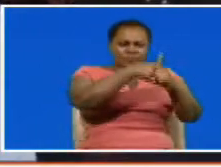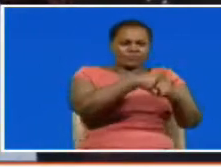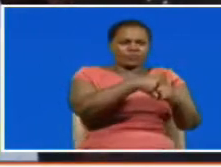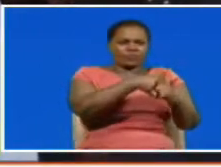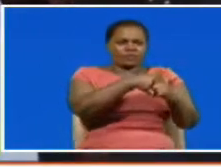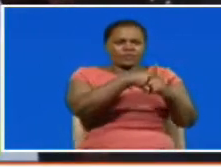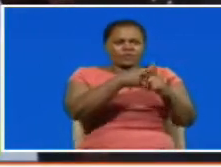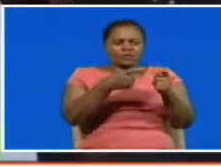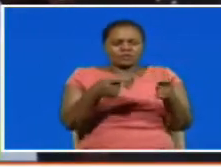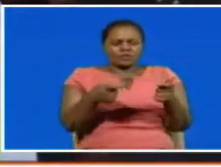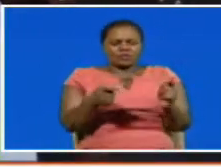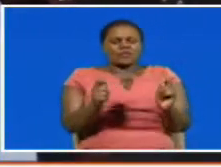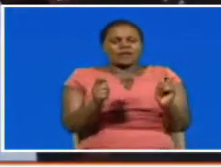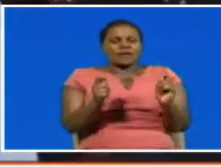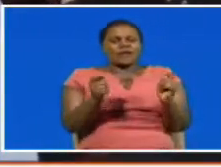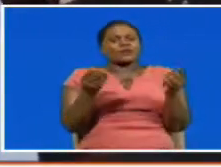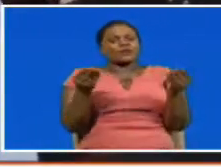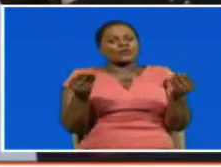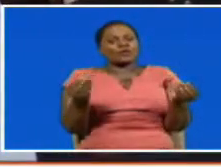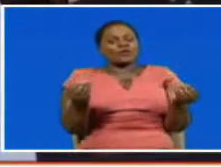to try and reach